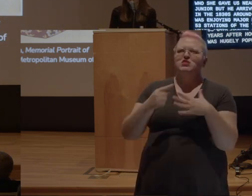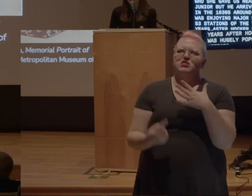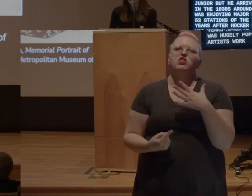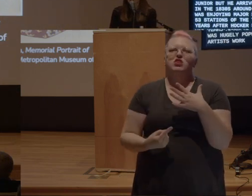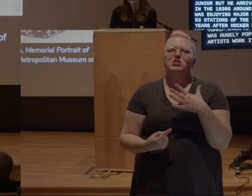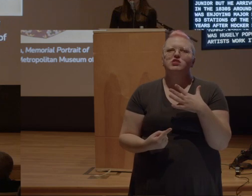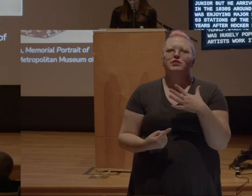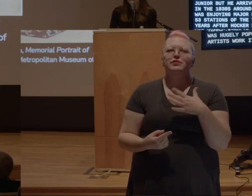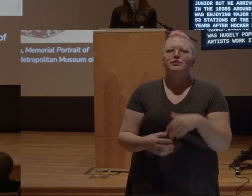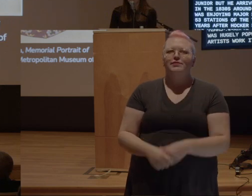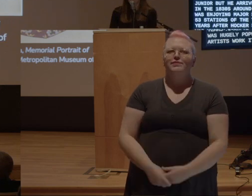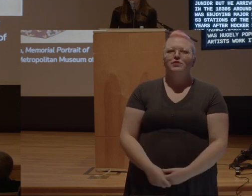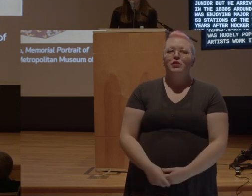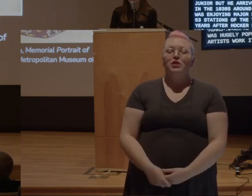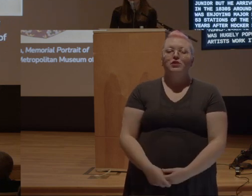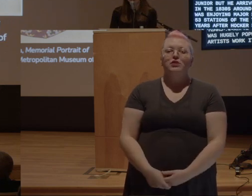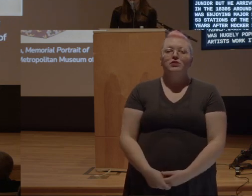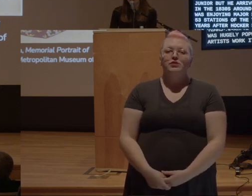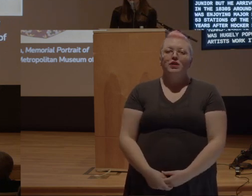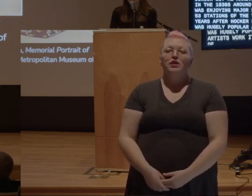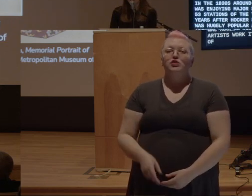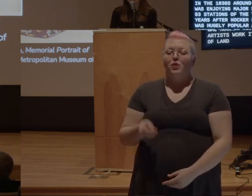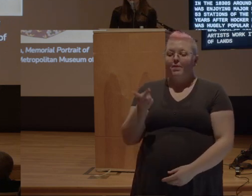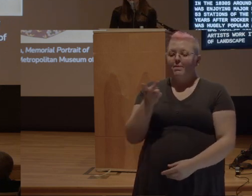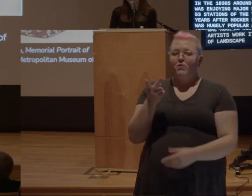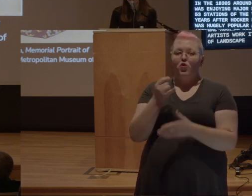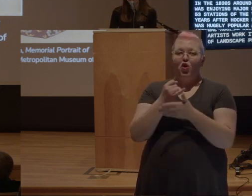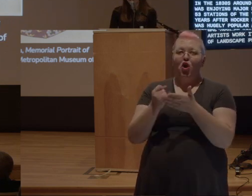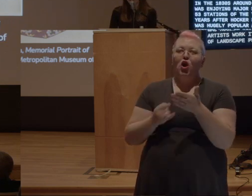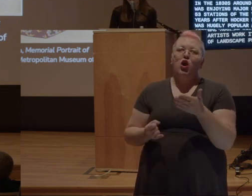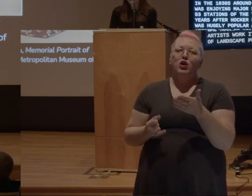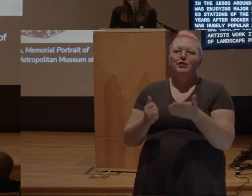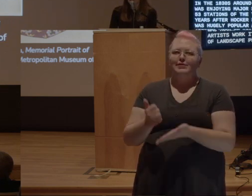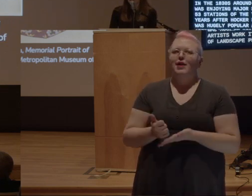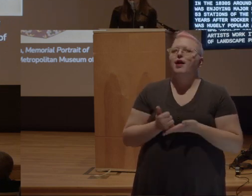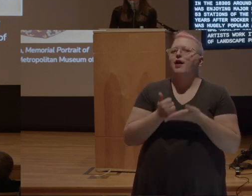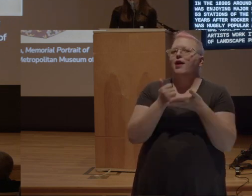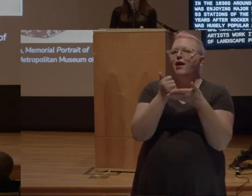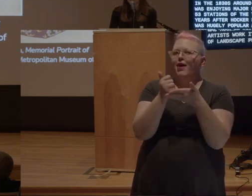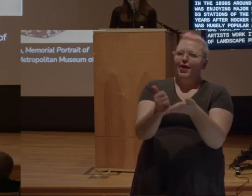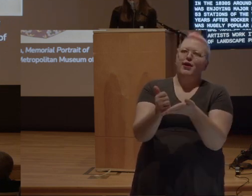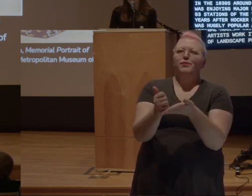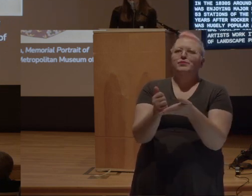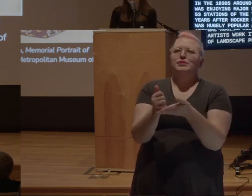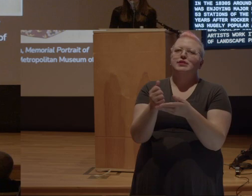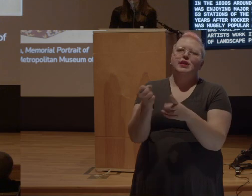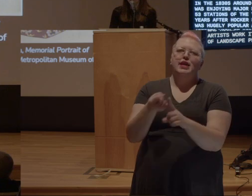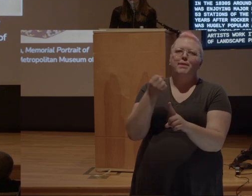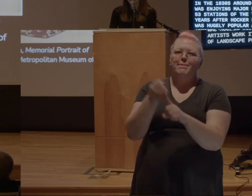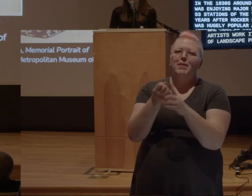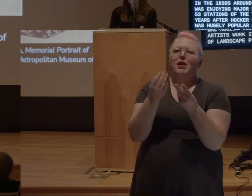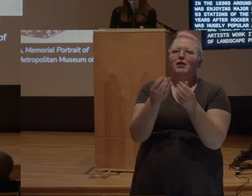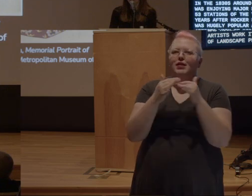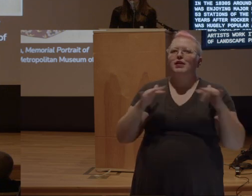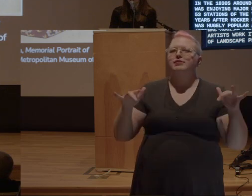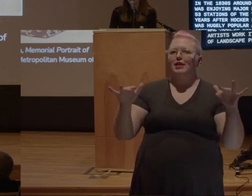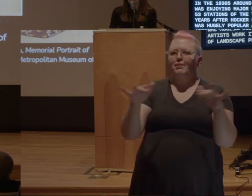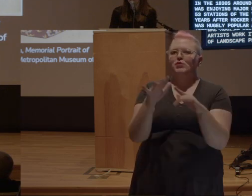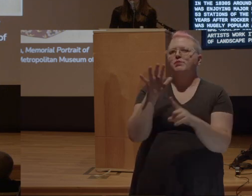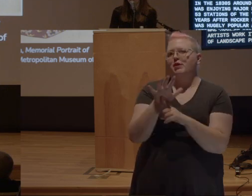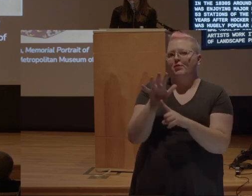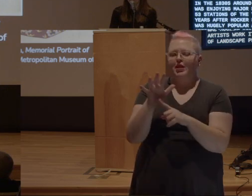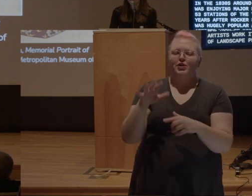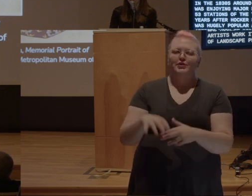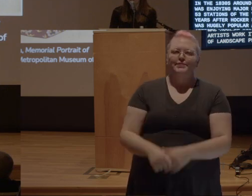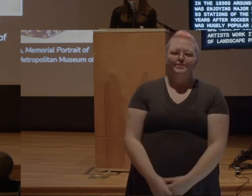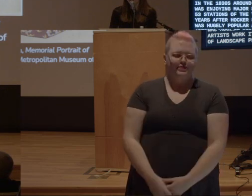it did much to cement the popularity of landscape prints. The design that you see here, Shono driving rain, is